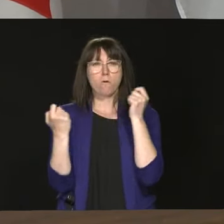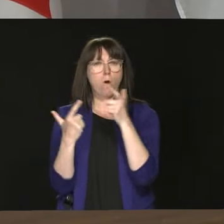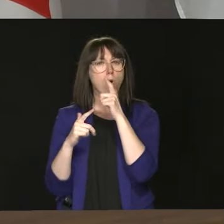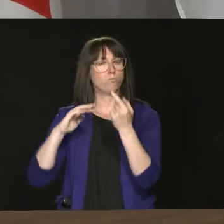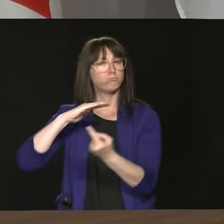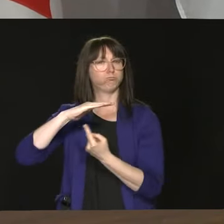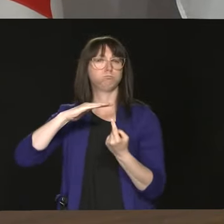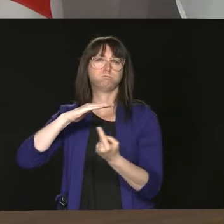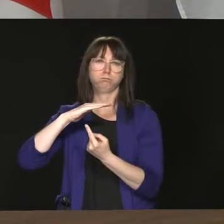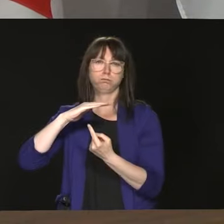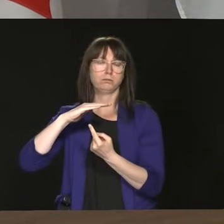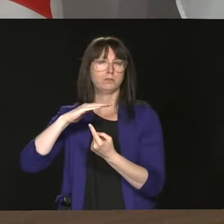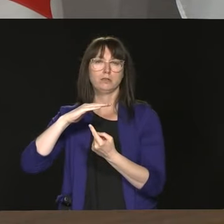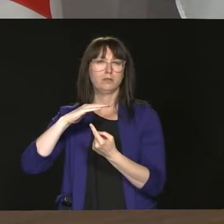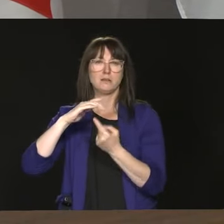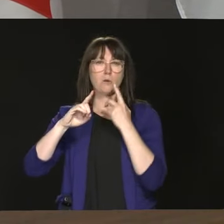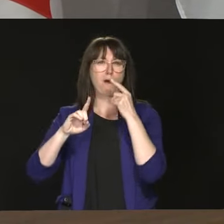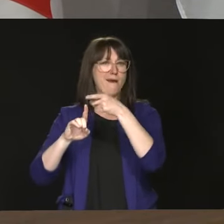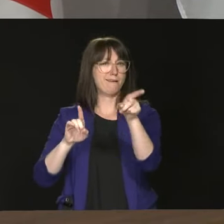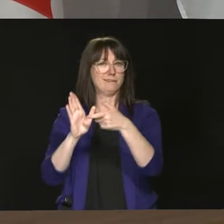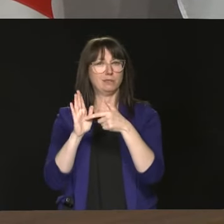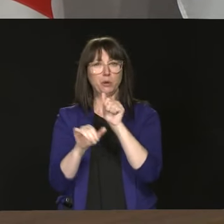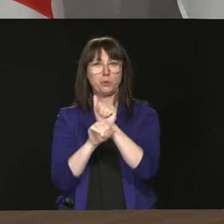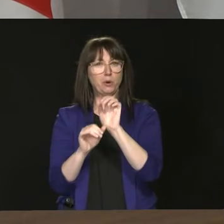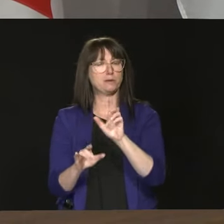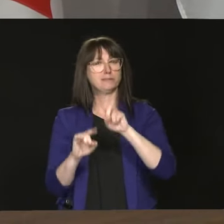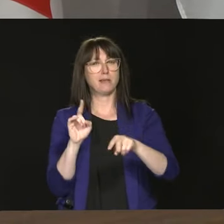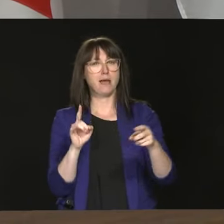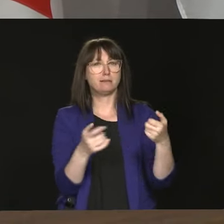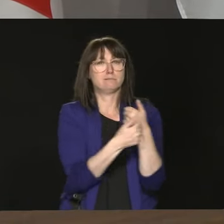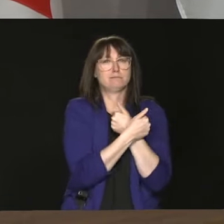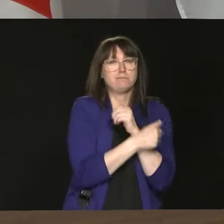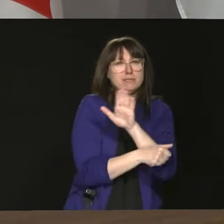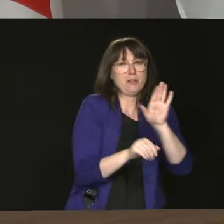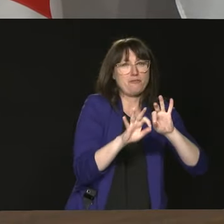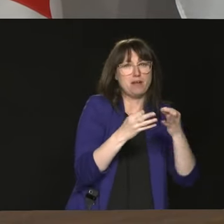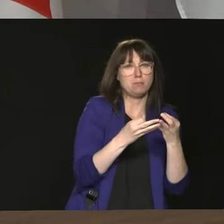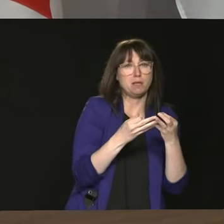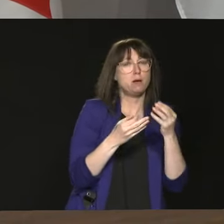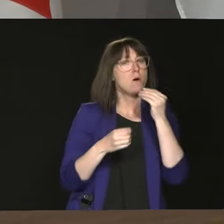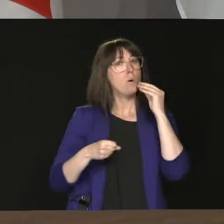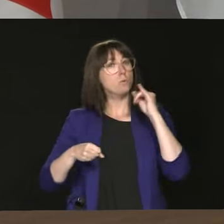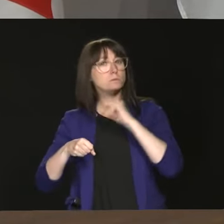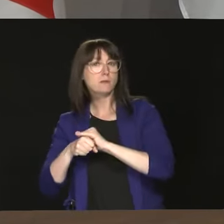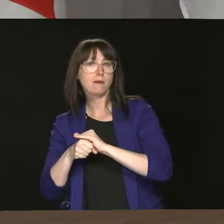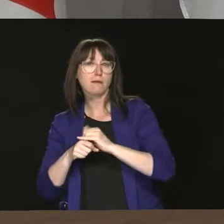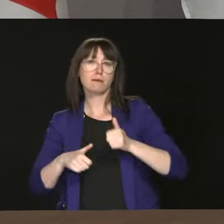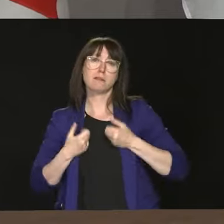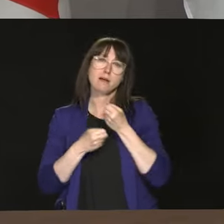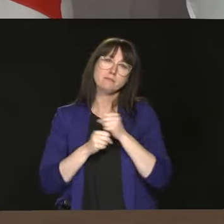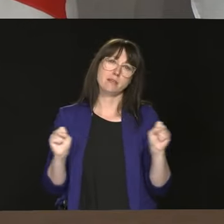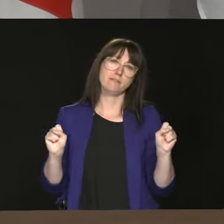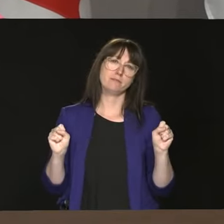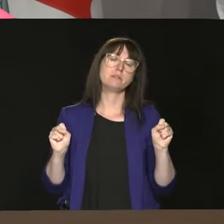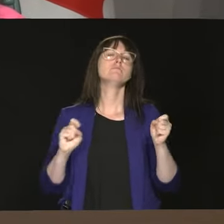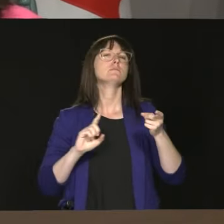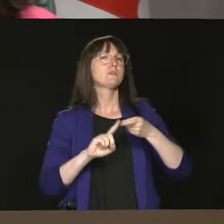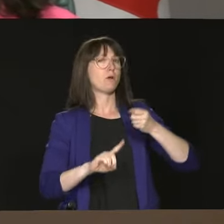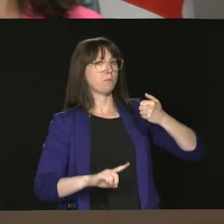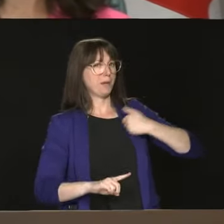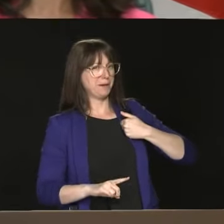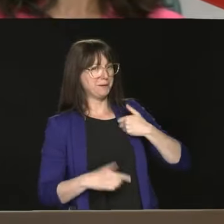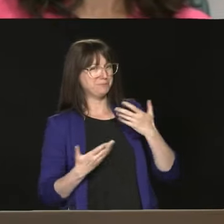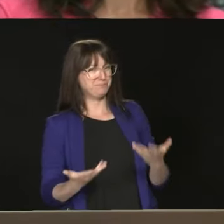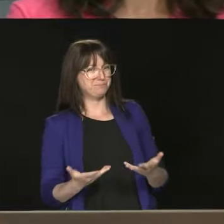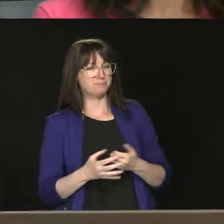hug their own. Stay home. Save lives, Canada. Thank you. Okay, well, thank you very much, Dr.